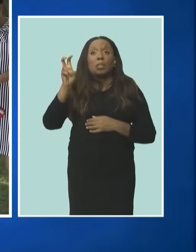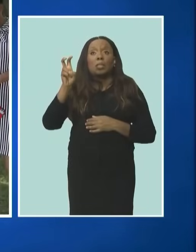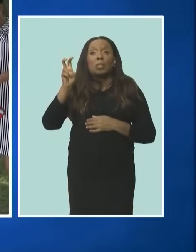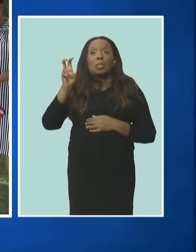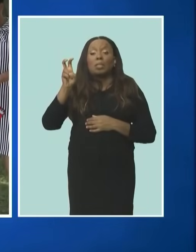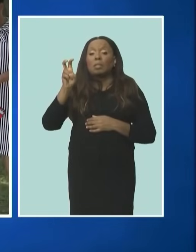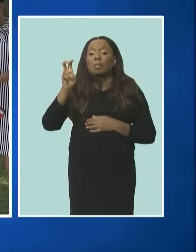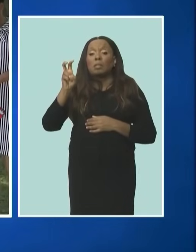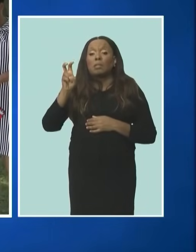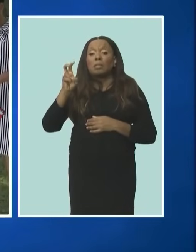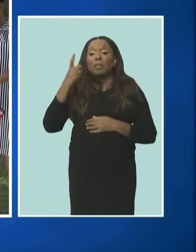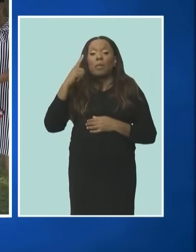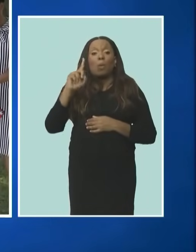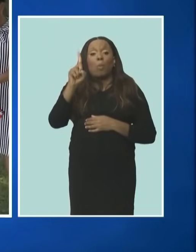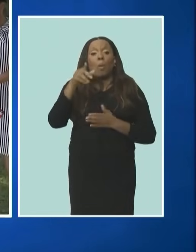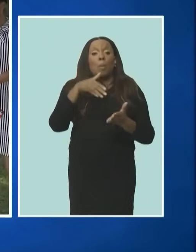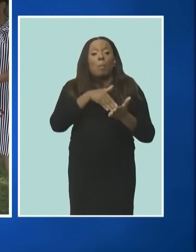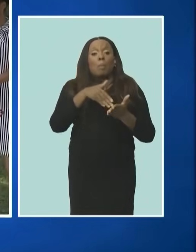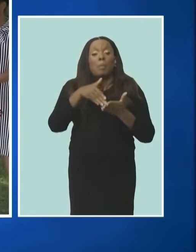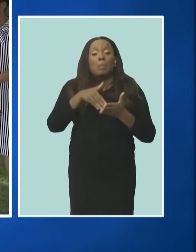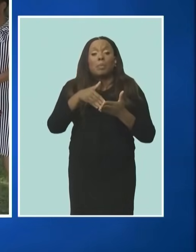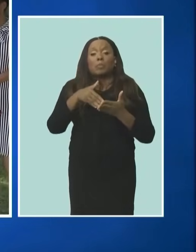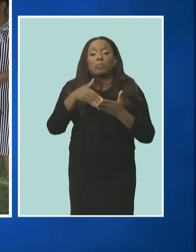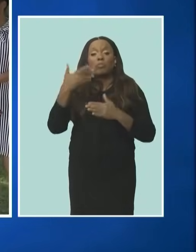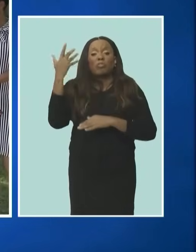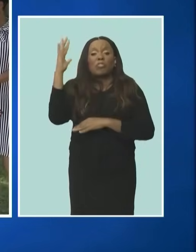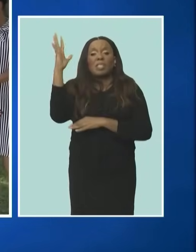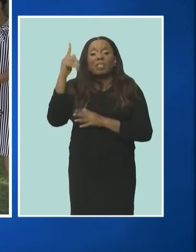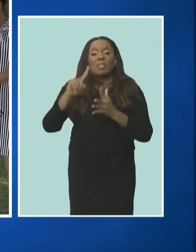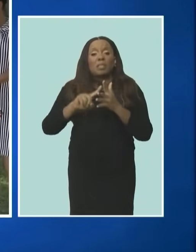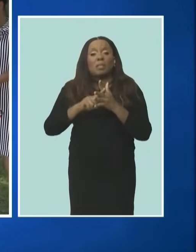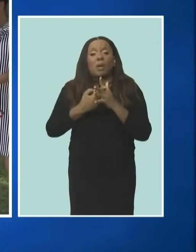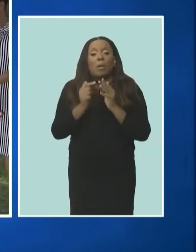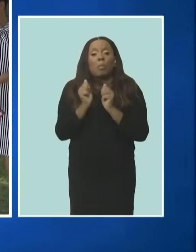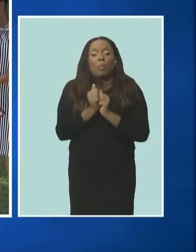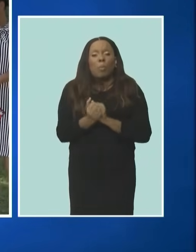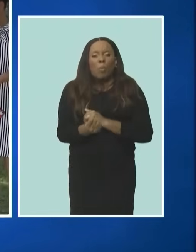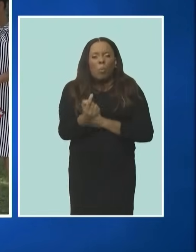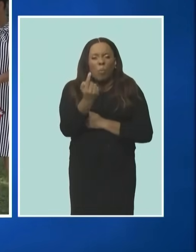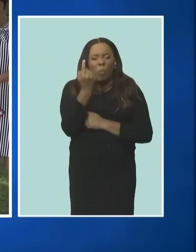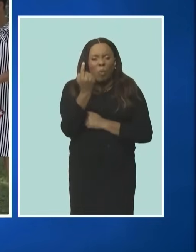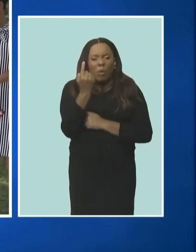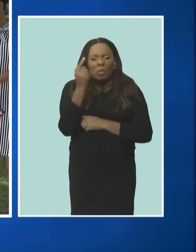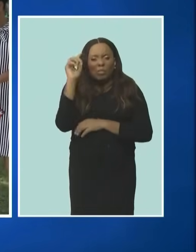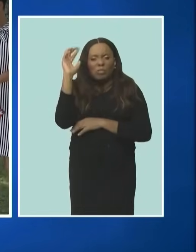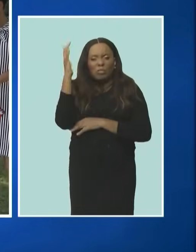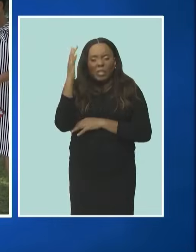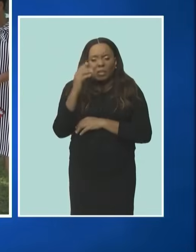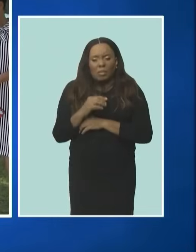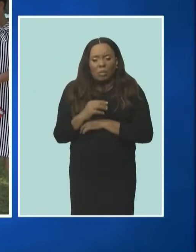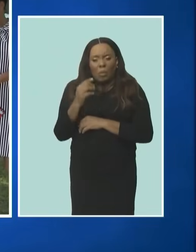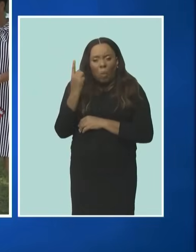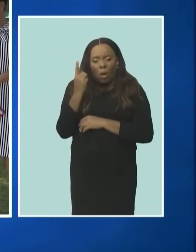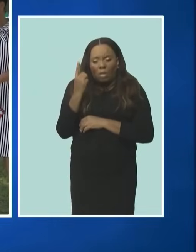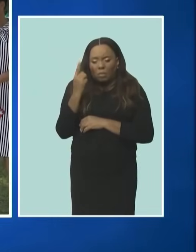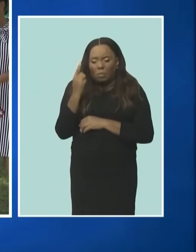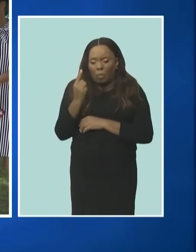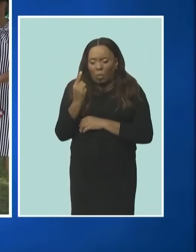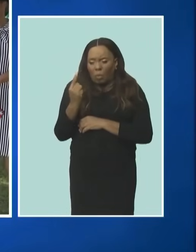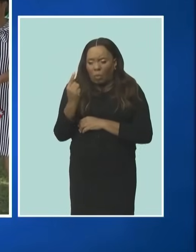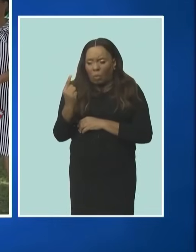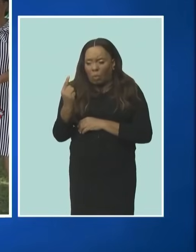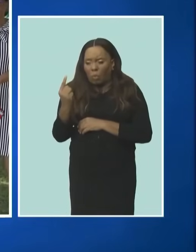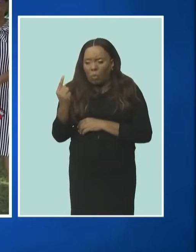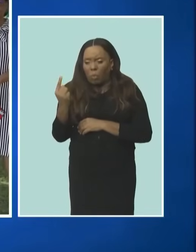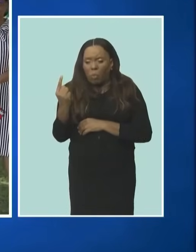with just one tree at a time. So let us continue this journey, this trust, because Darwin will tell you that